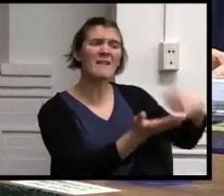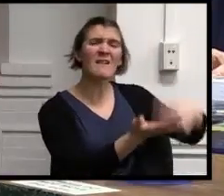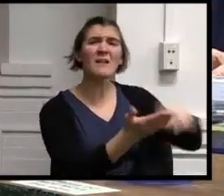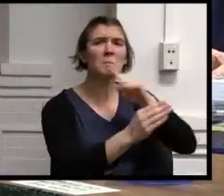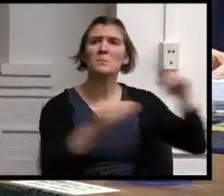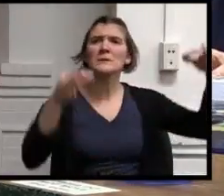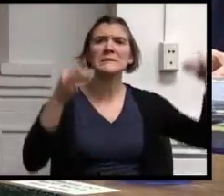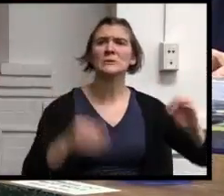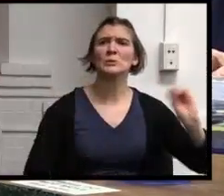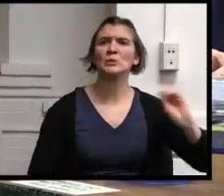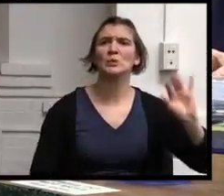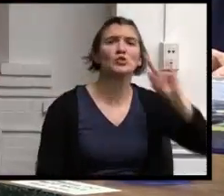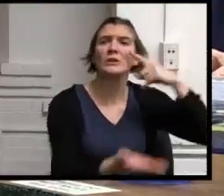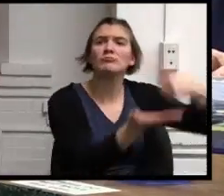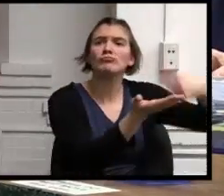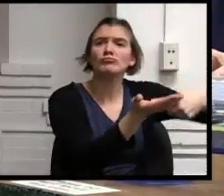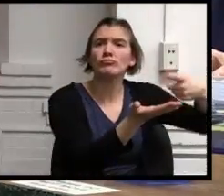there.